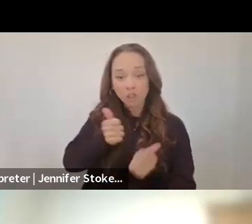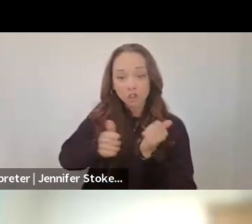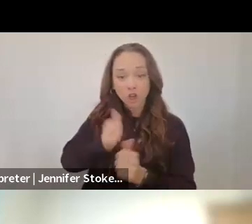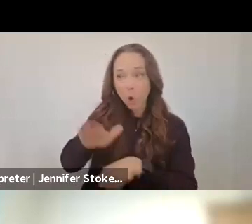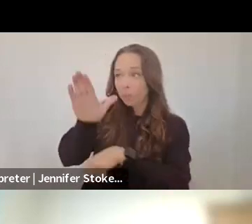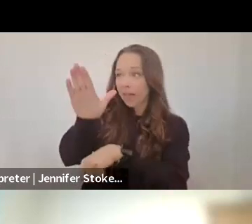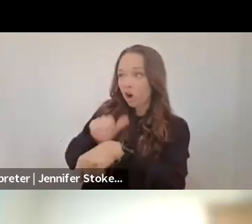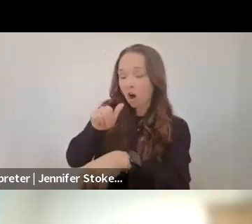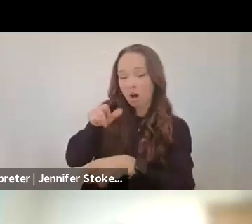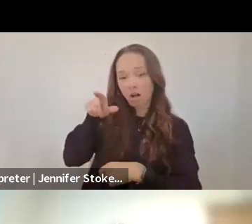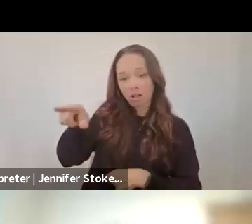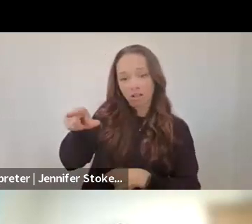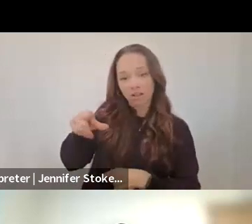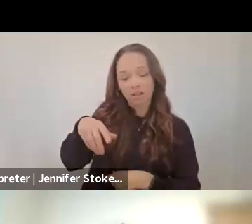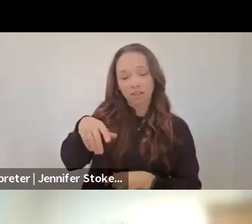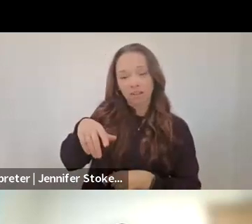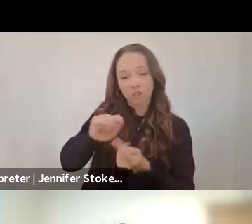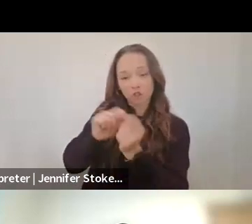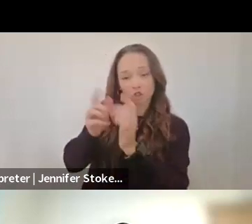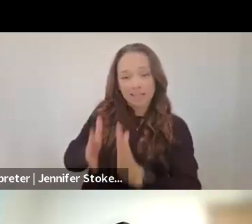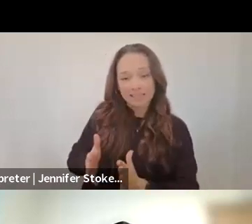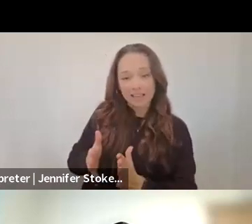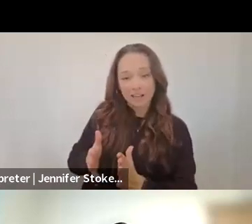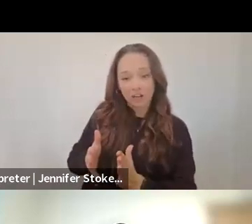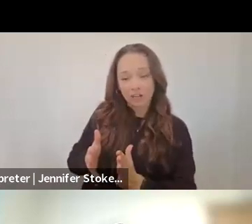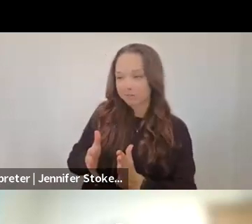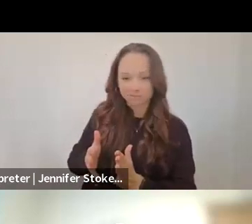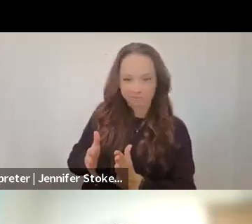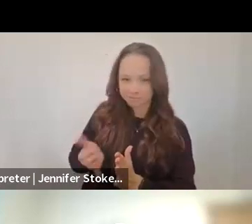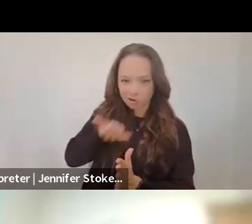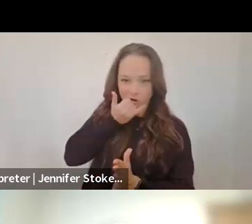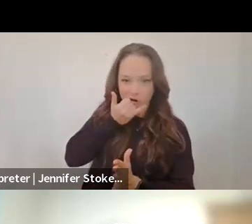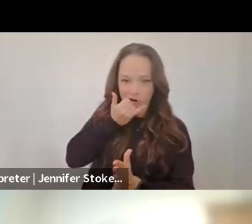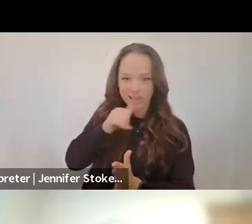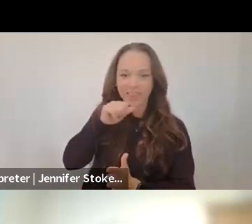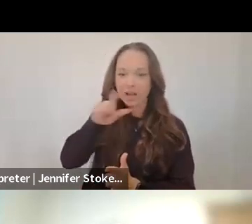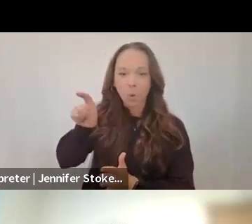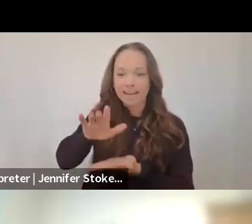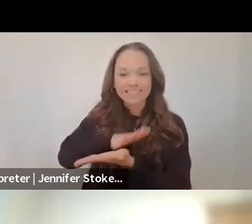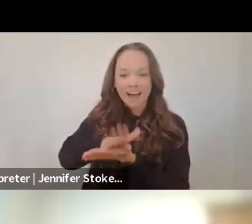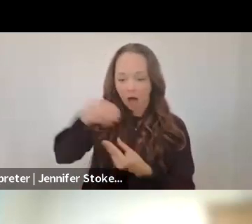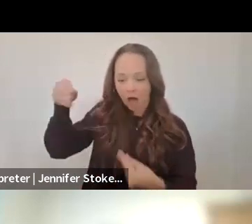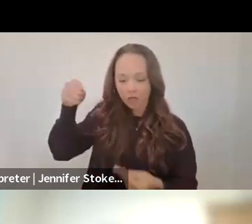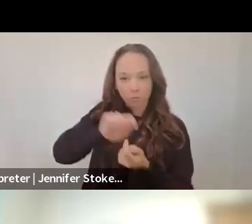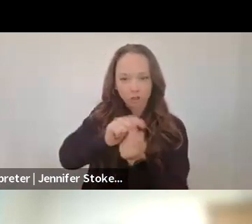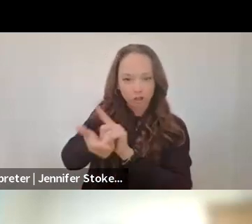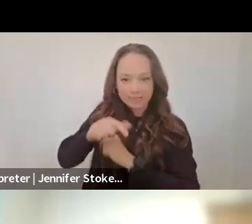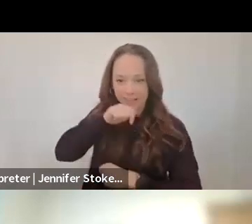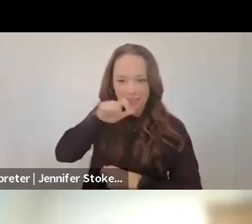wrong. Because no one needs a document translated that quickly. What they're looking for is an